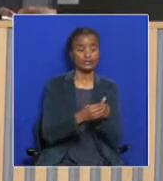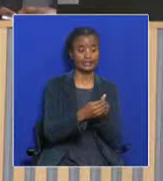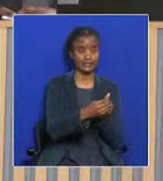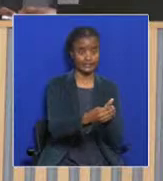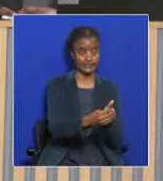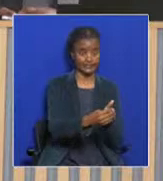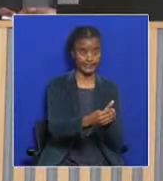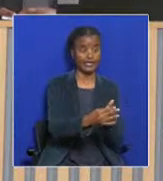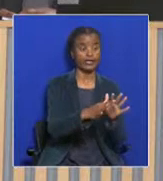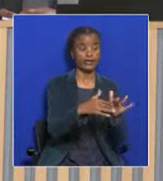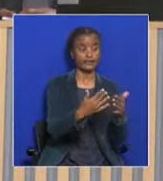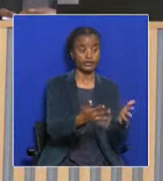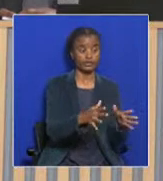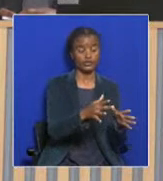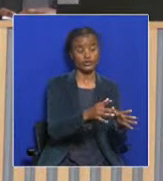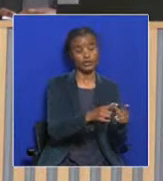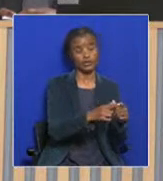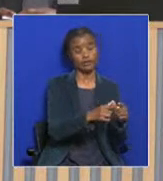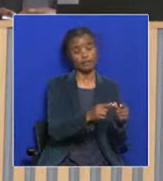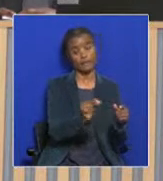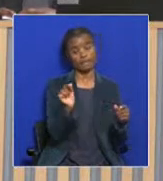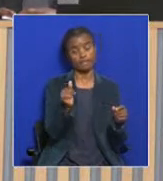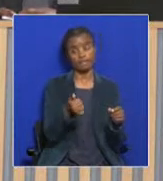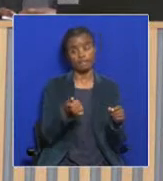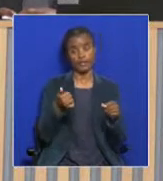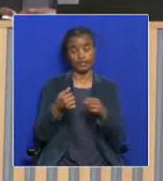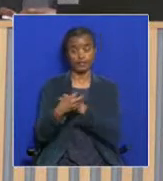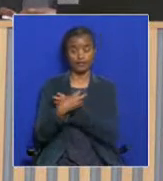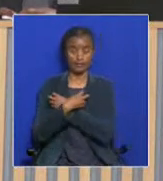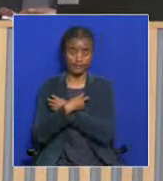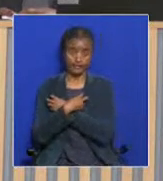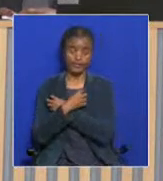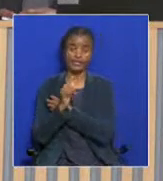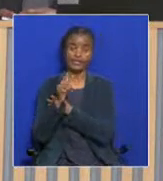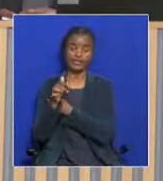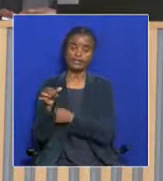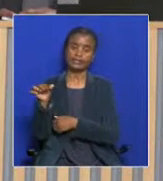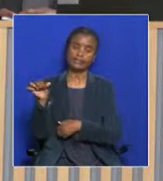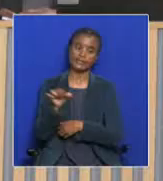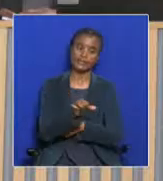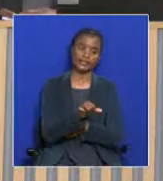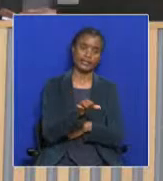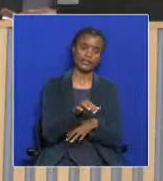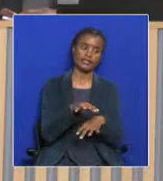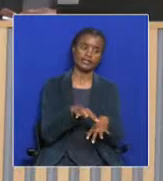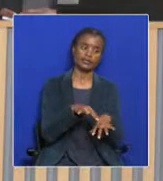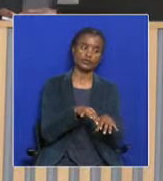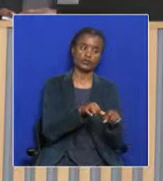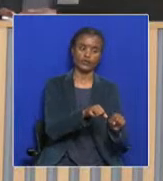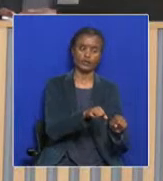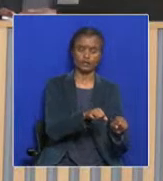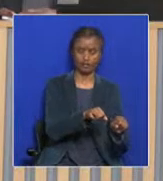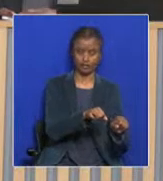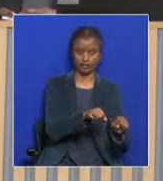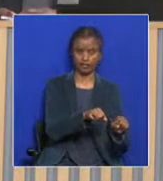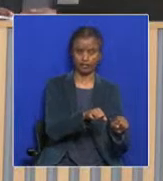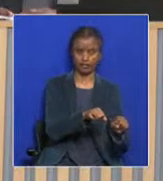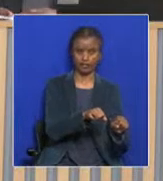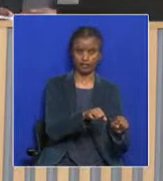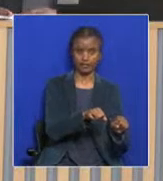leave, and then you came back and you took over from where you left off. And the impression that I